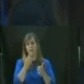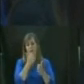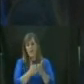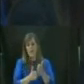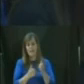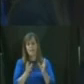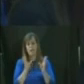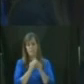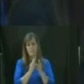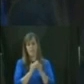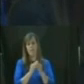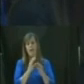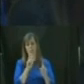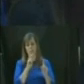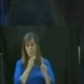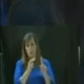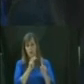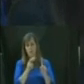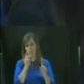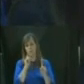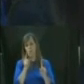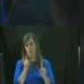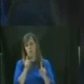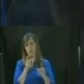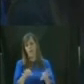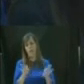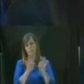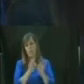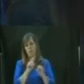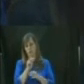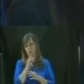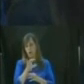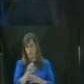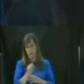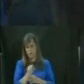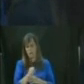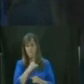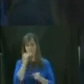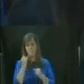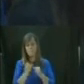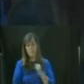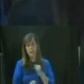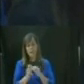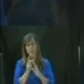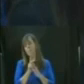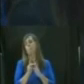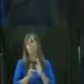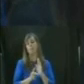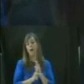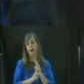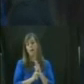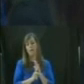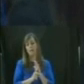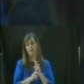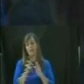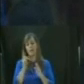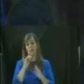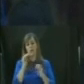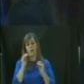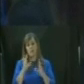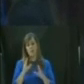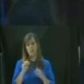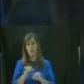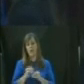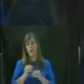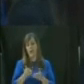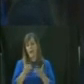gain information and perspectives on critical topics. Finally, a policy for presenting the Teacher Advisory Committee's